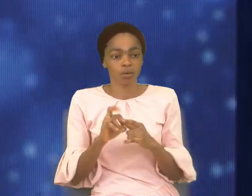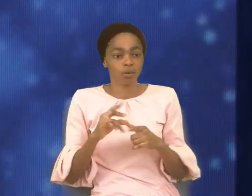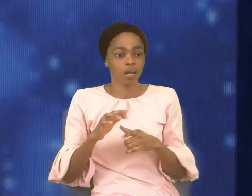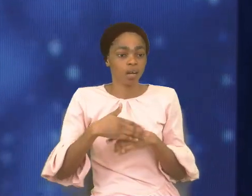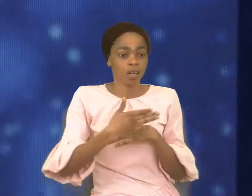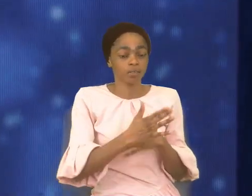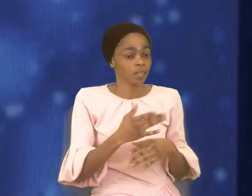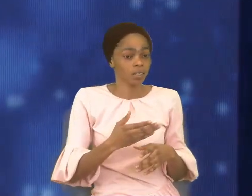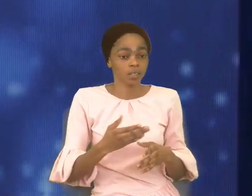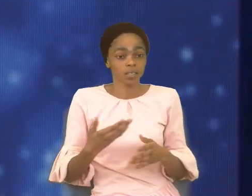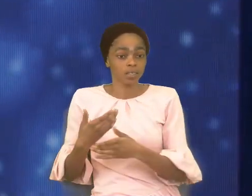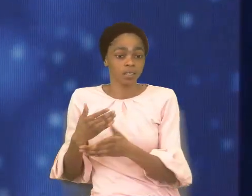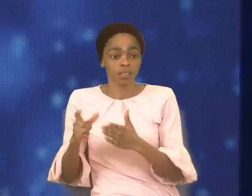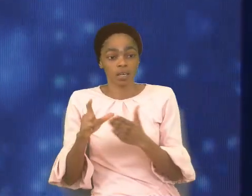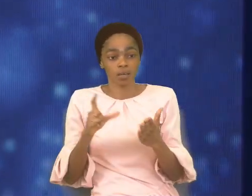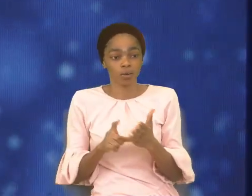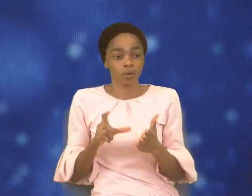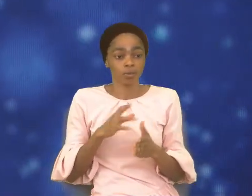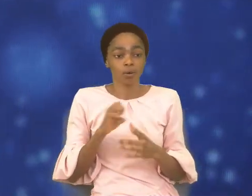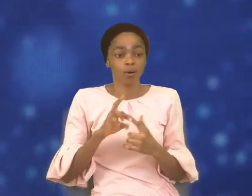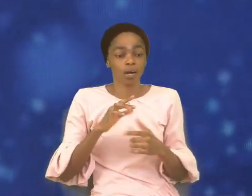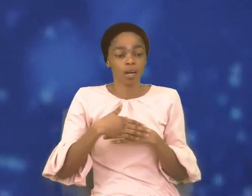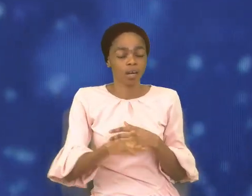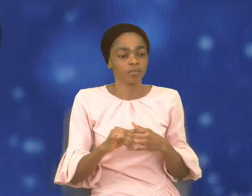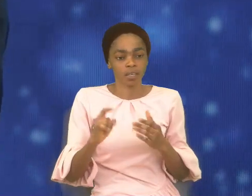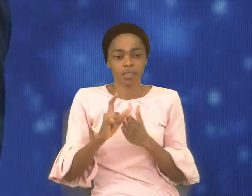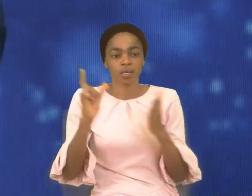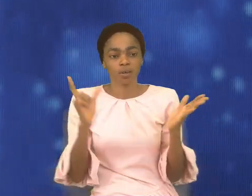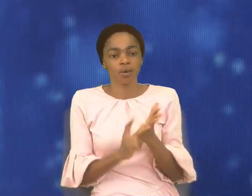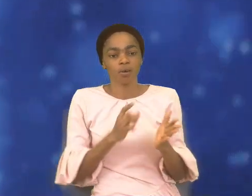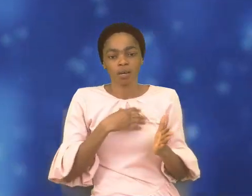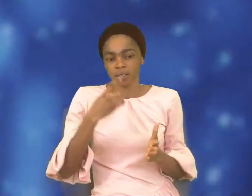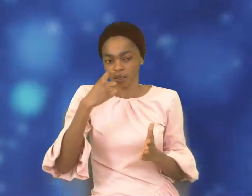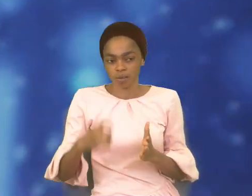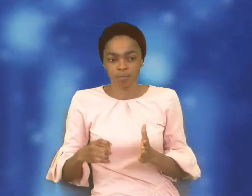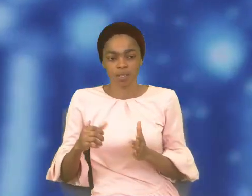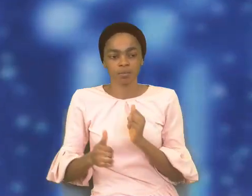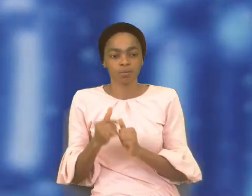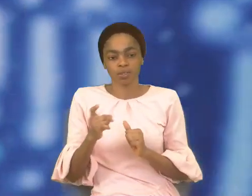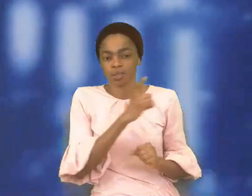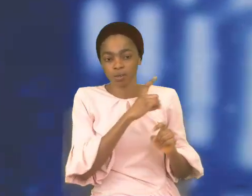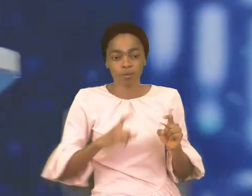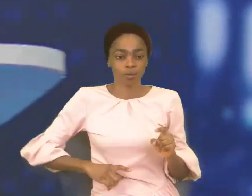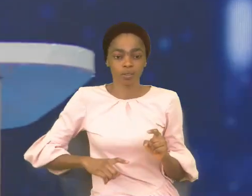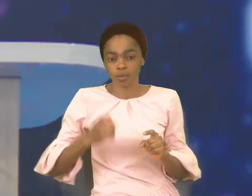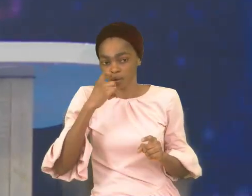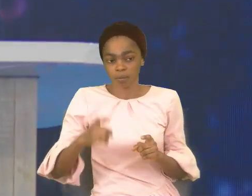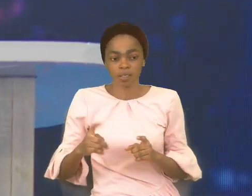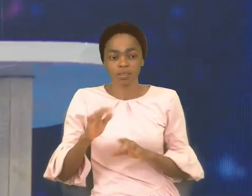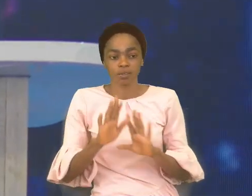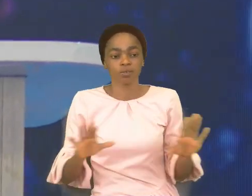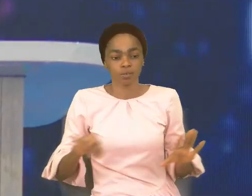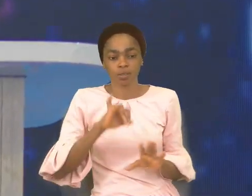Lord commanded the children of Jacob, whom he named Israel. Look at number two